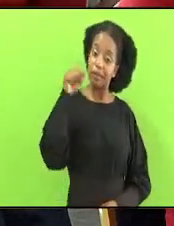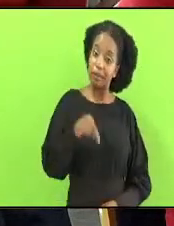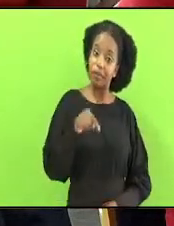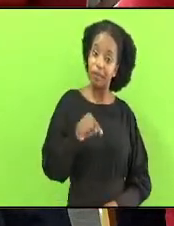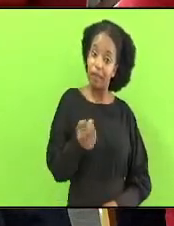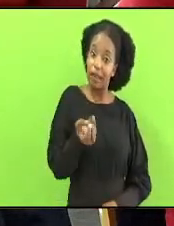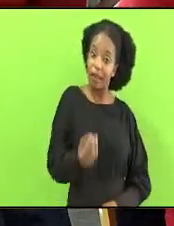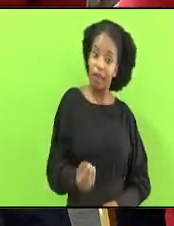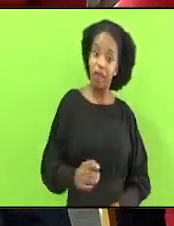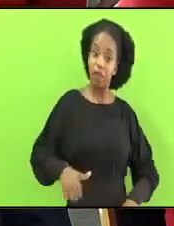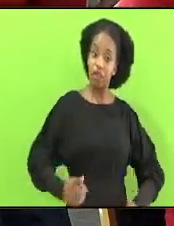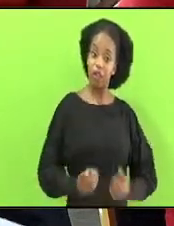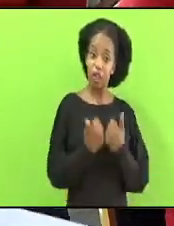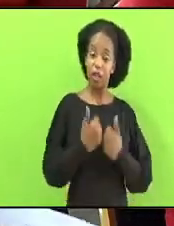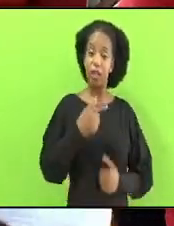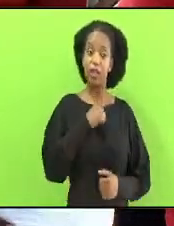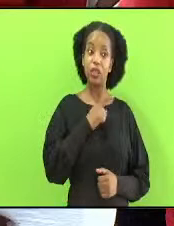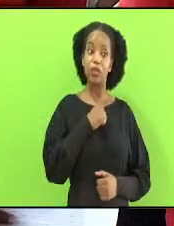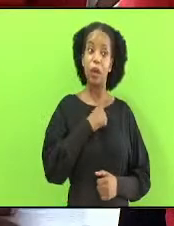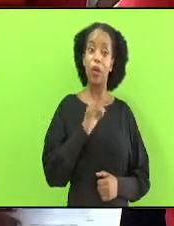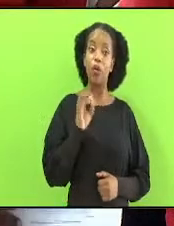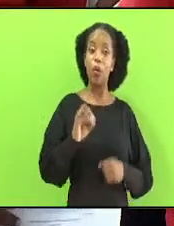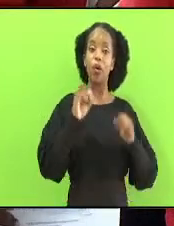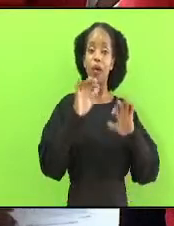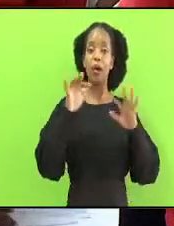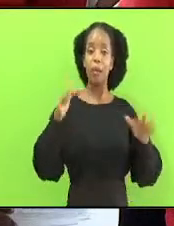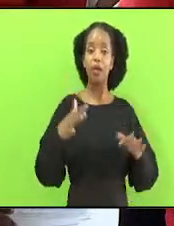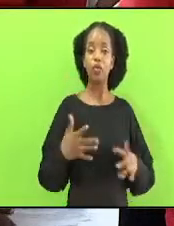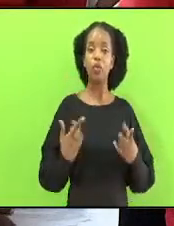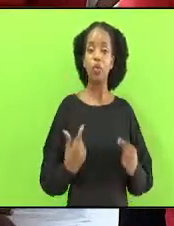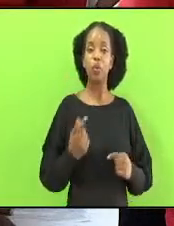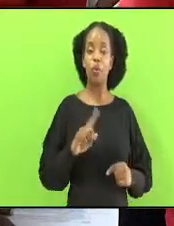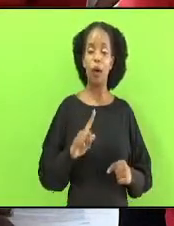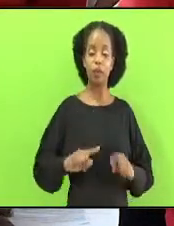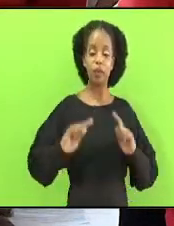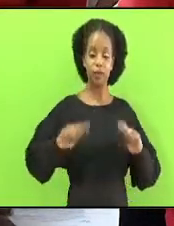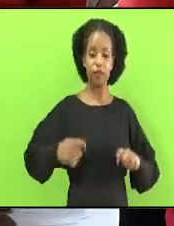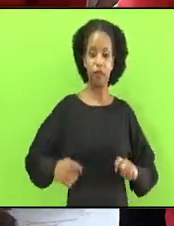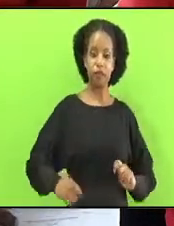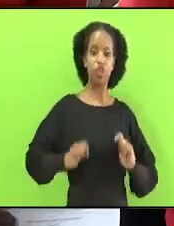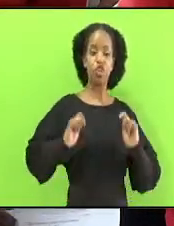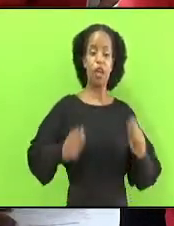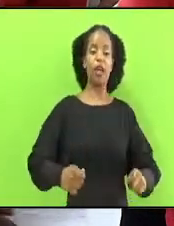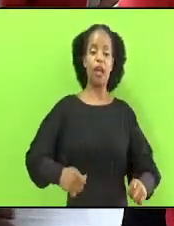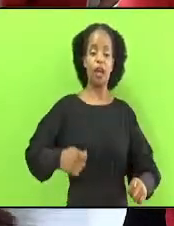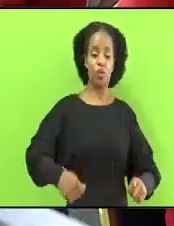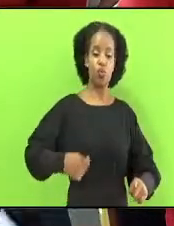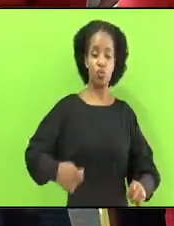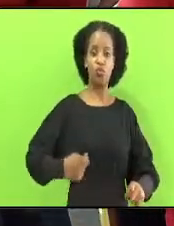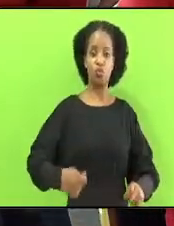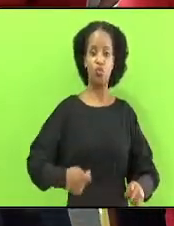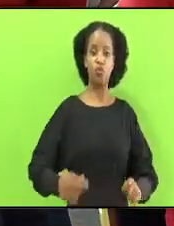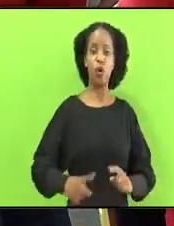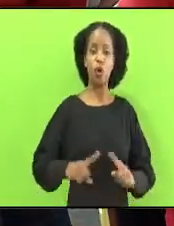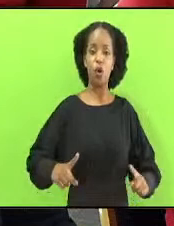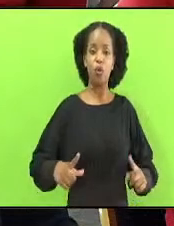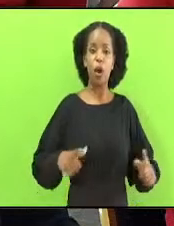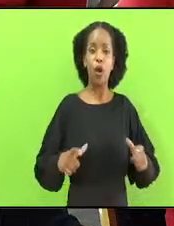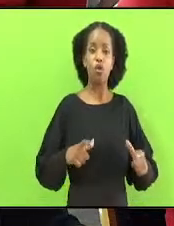gore go na le batho ba fishang ga gona so se go teng ke fishing control or whatever the name you can call